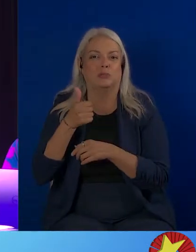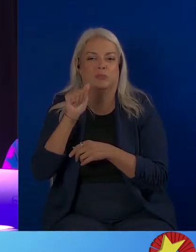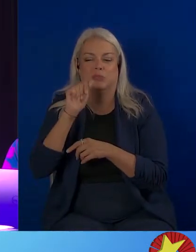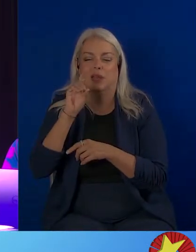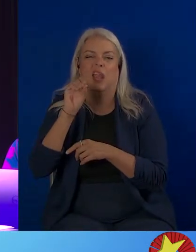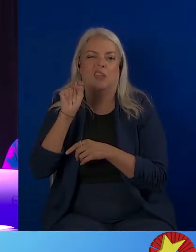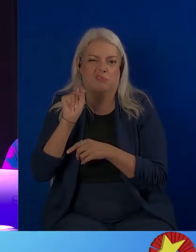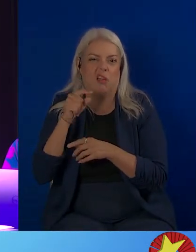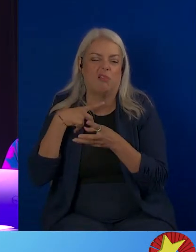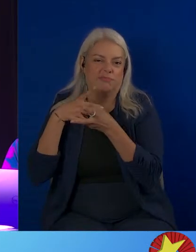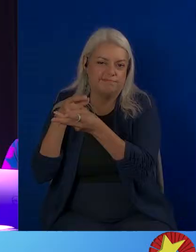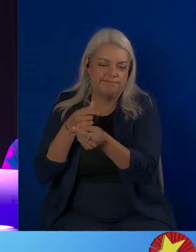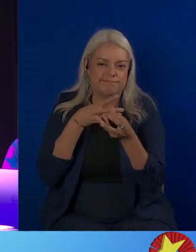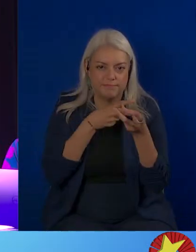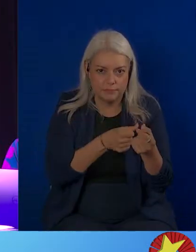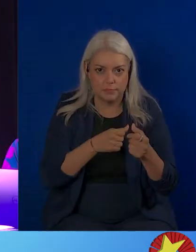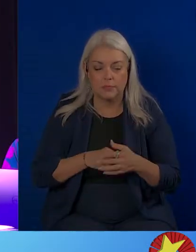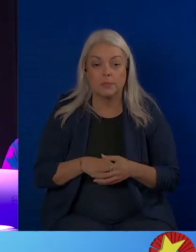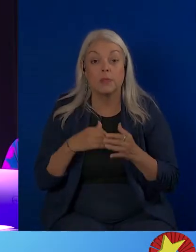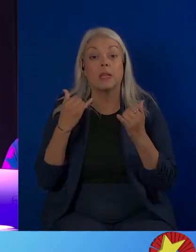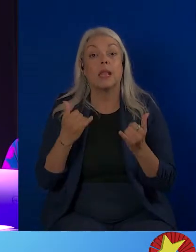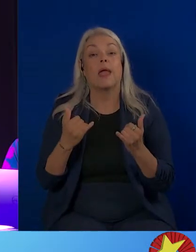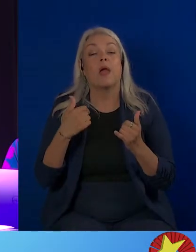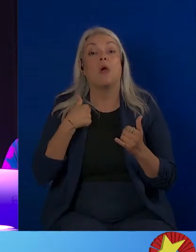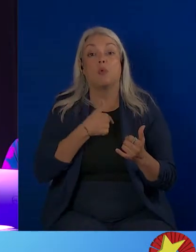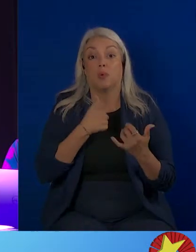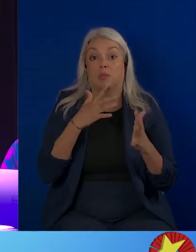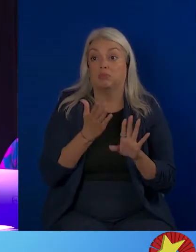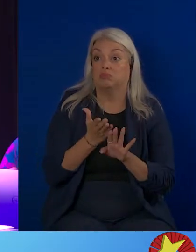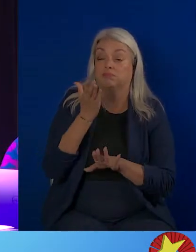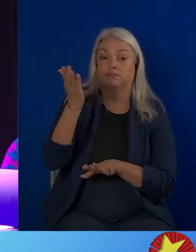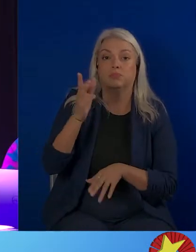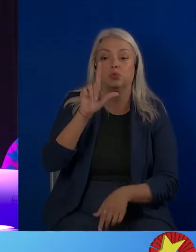agency's operating budget for 2026,